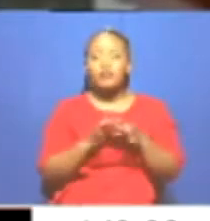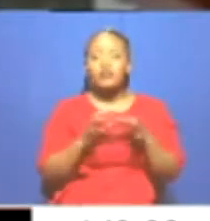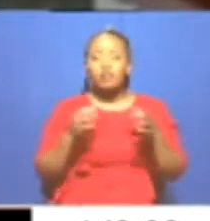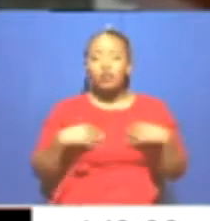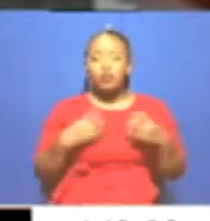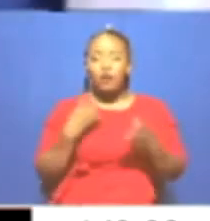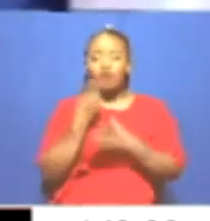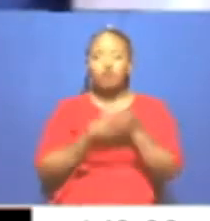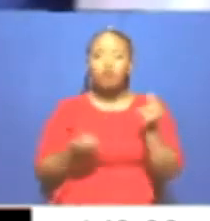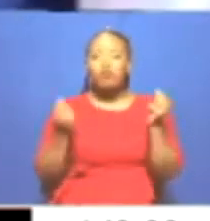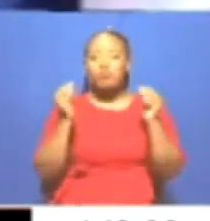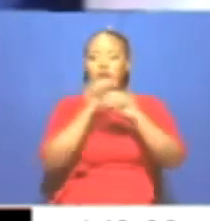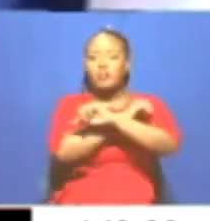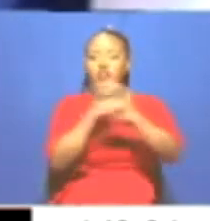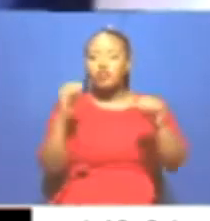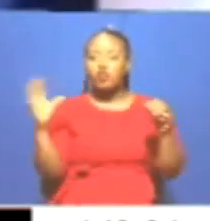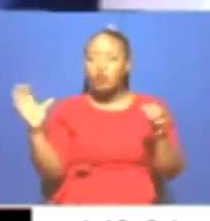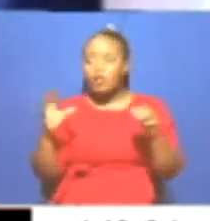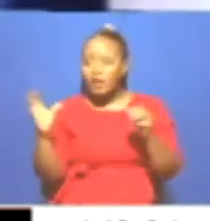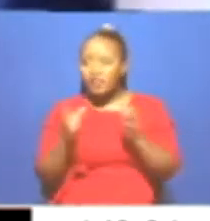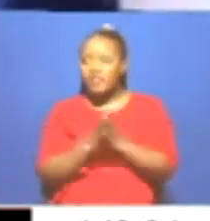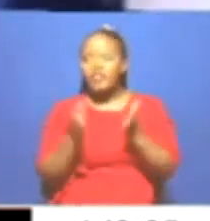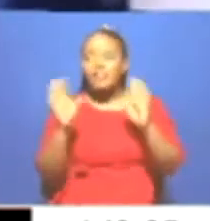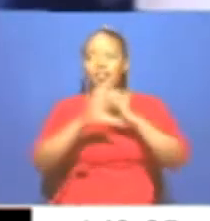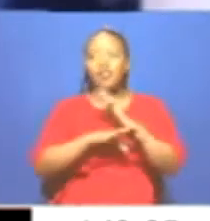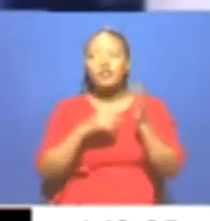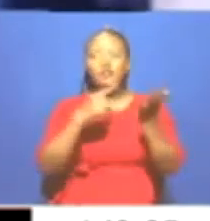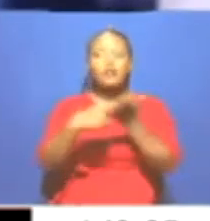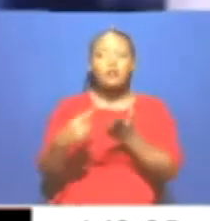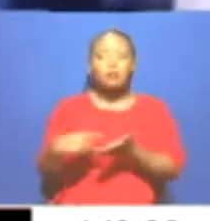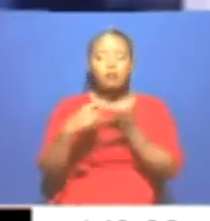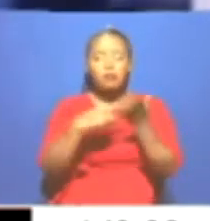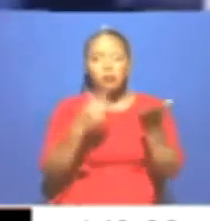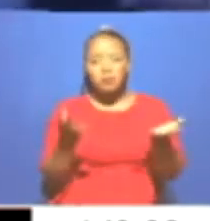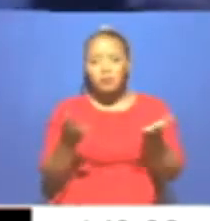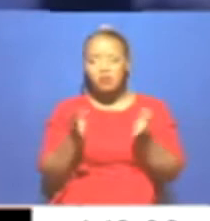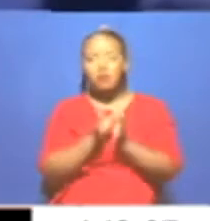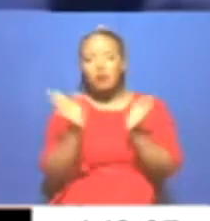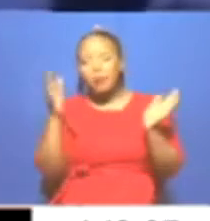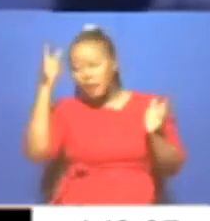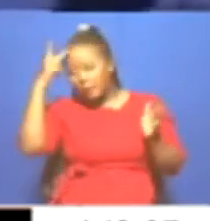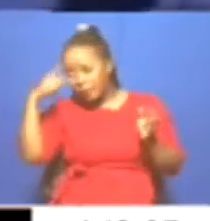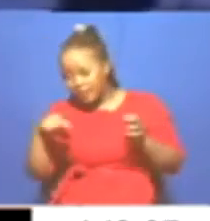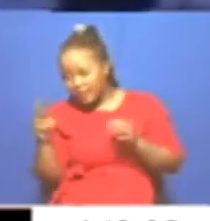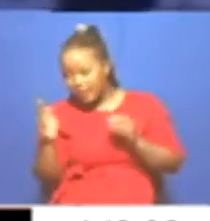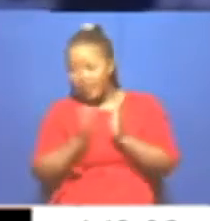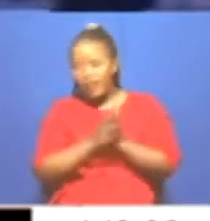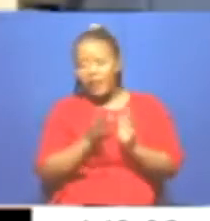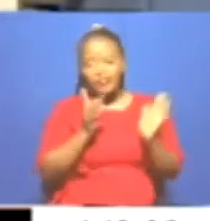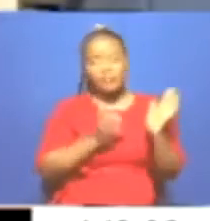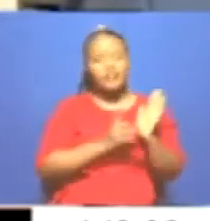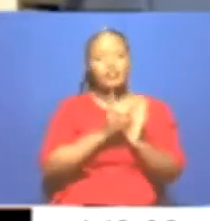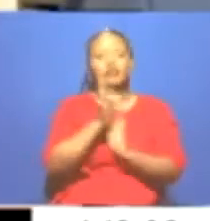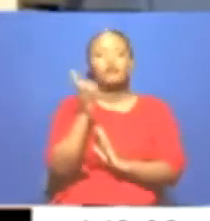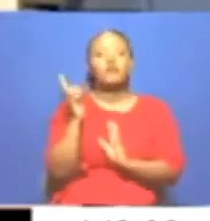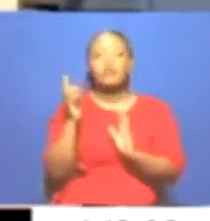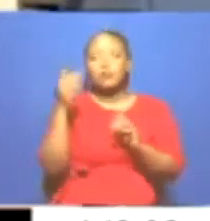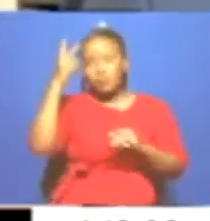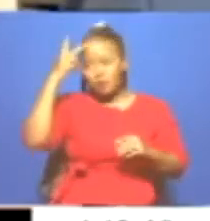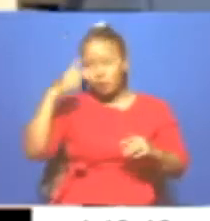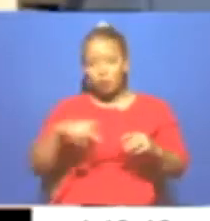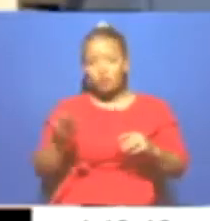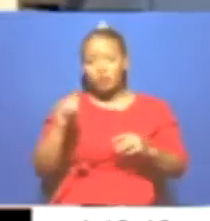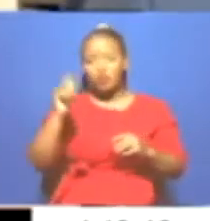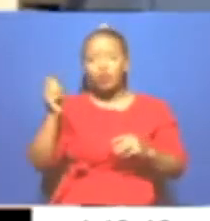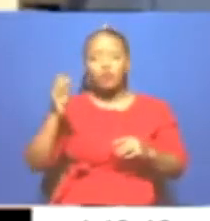their running mates to discuss priorities, public policy, and development aspects key to Kenyans. During these